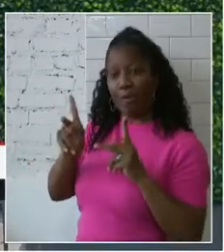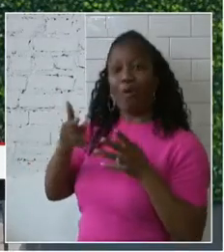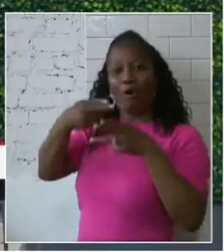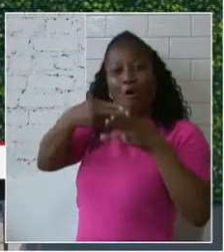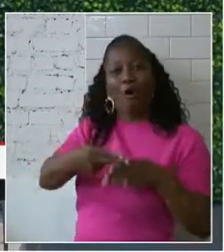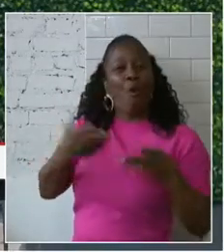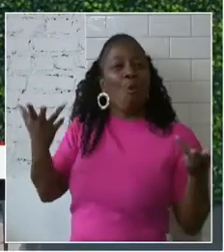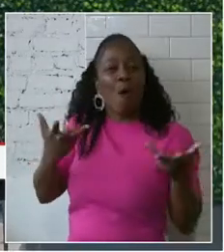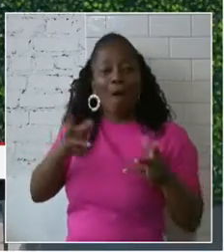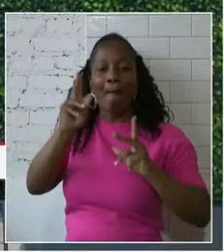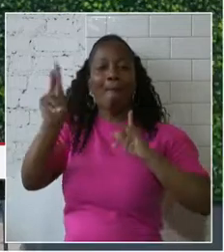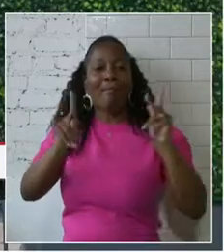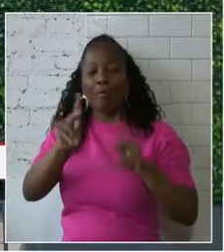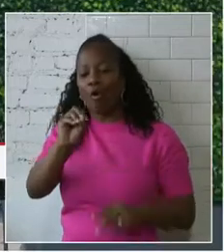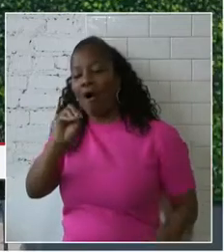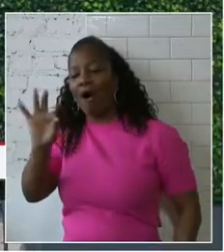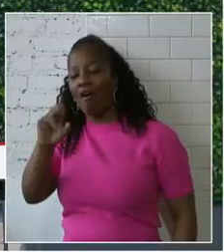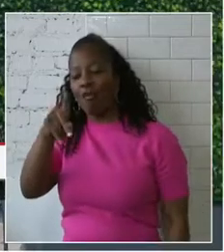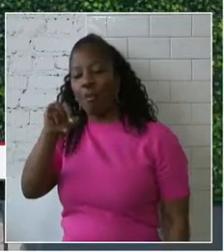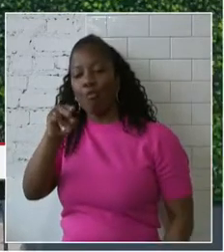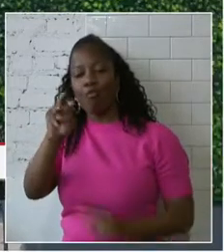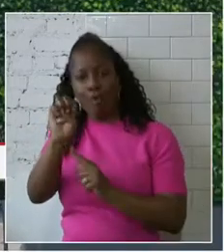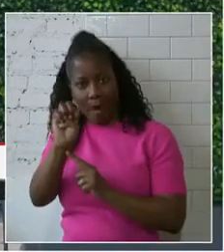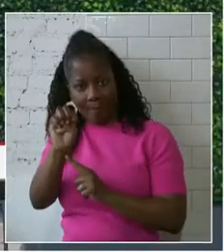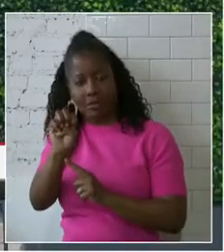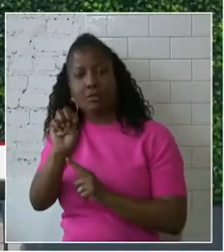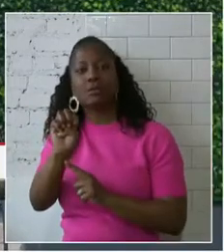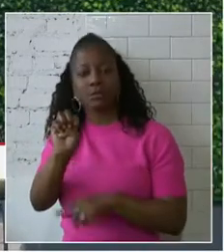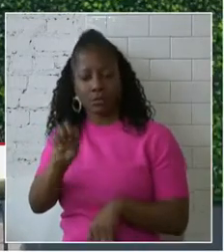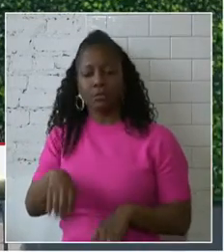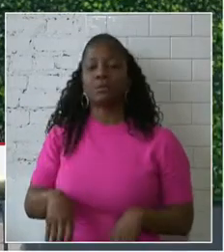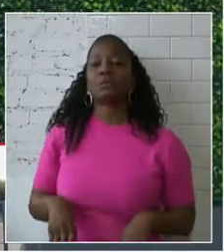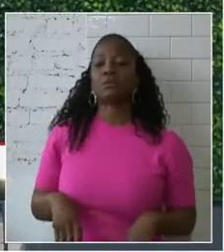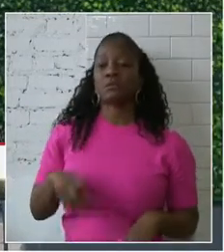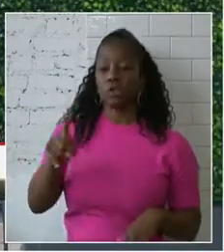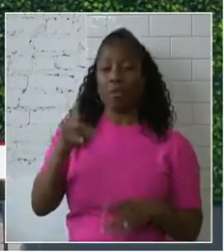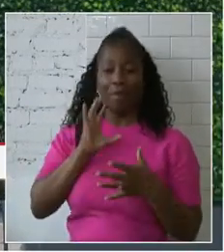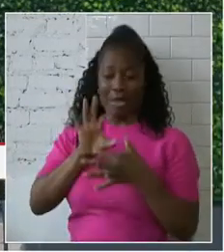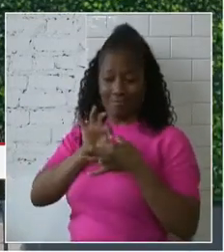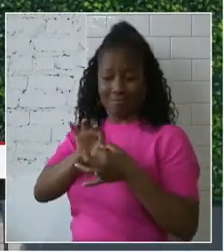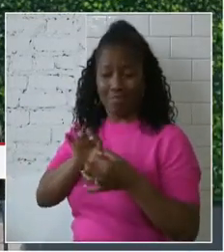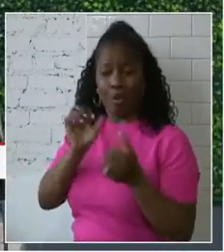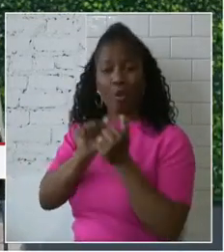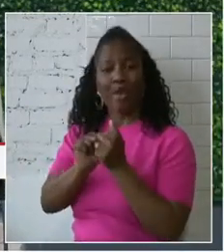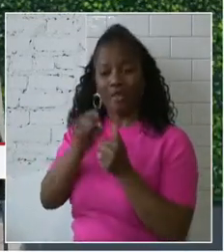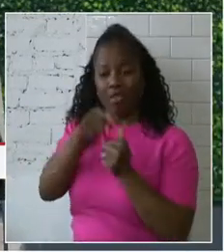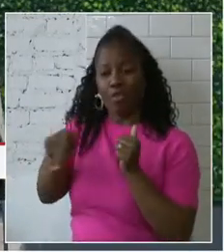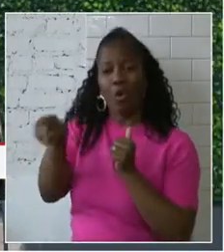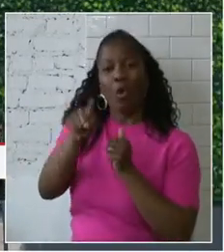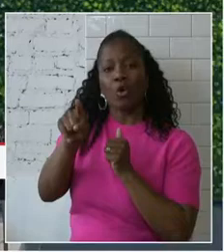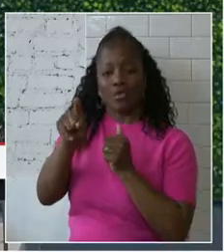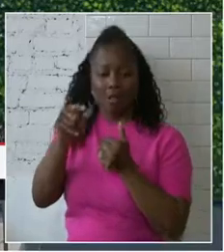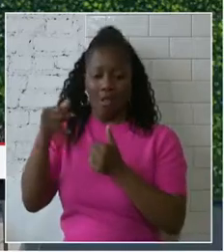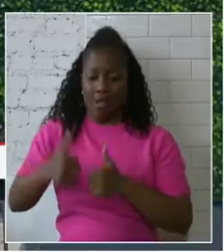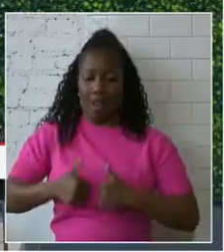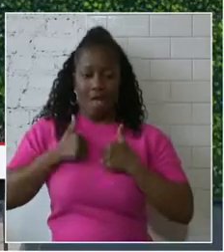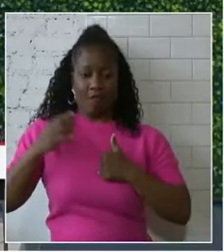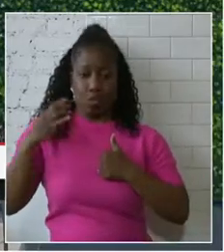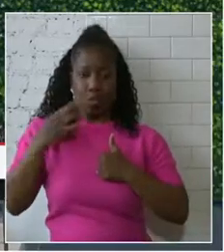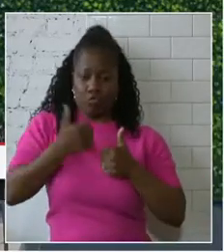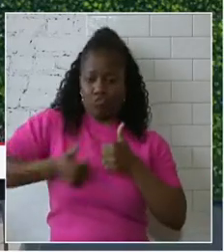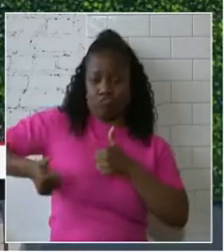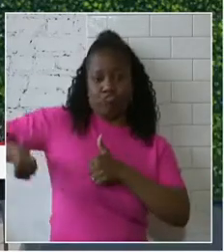promise with roving leaders and violence interrupters. In addition to that, I have assigned members of my